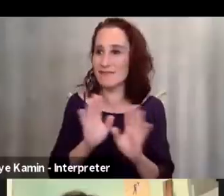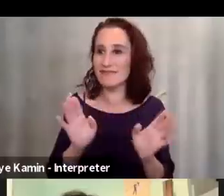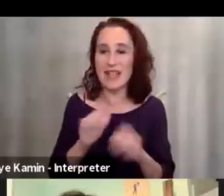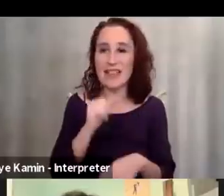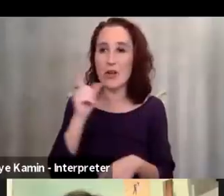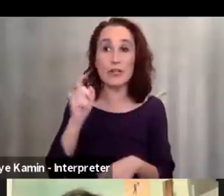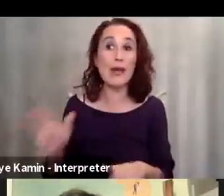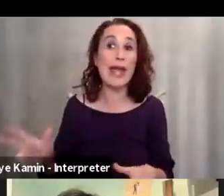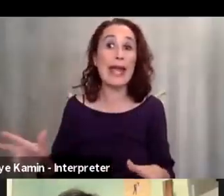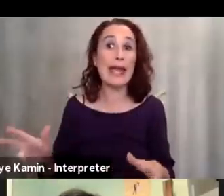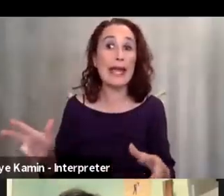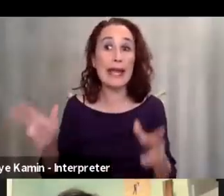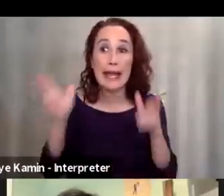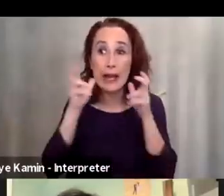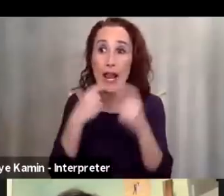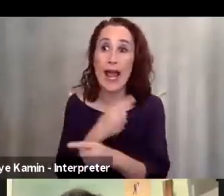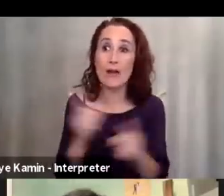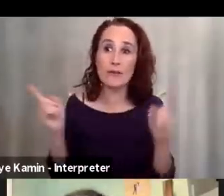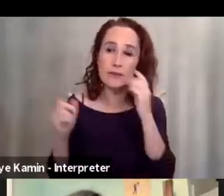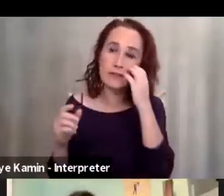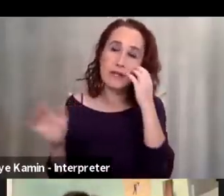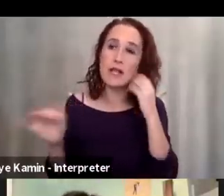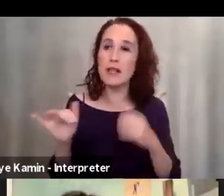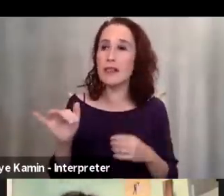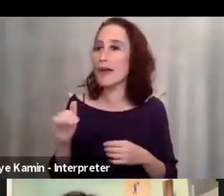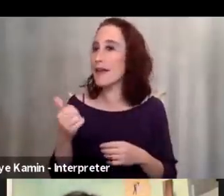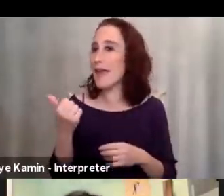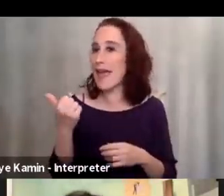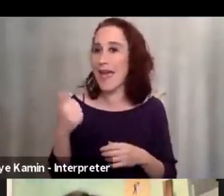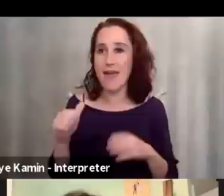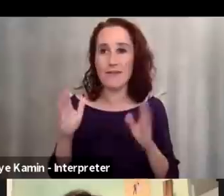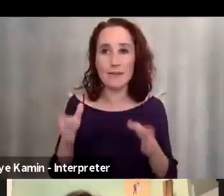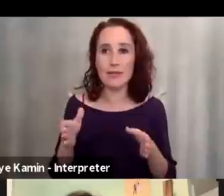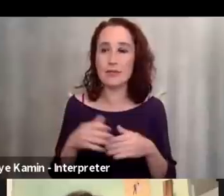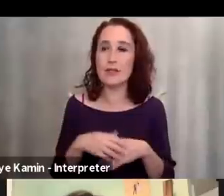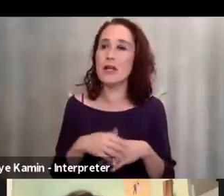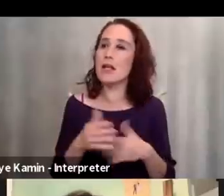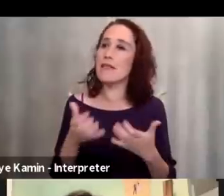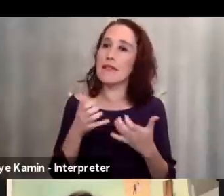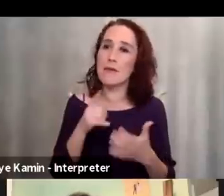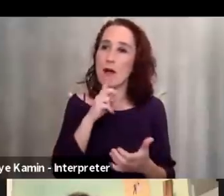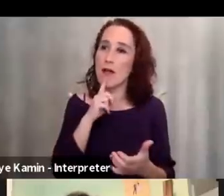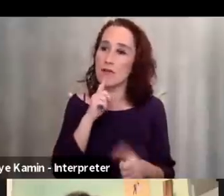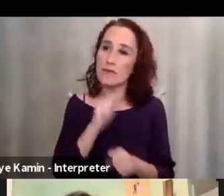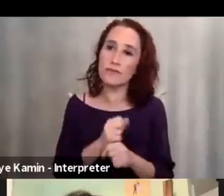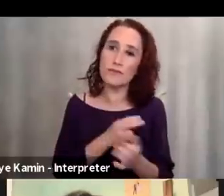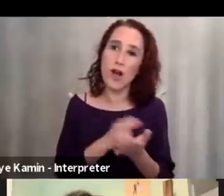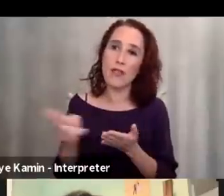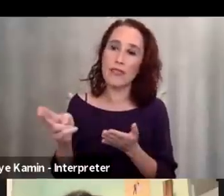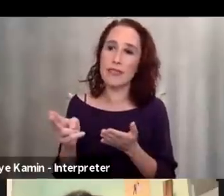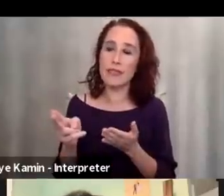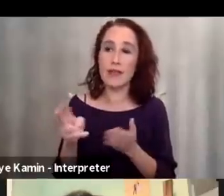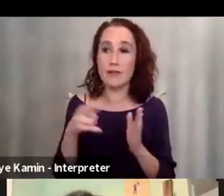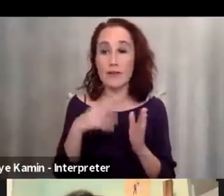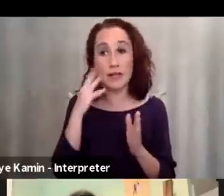time. Like anyone, they are looking for an authentic reading experience, whether it is sort of a wild